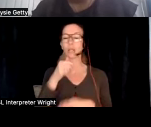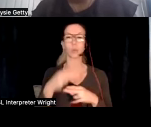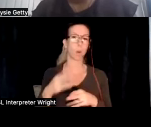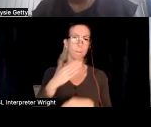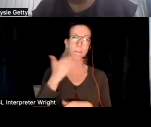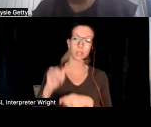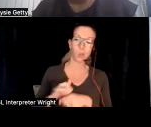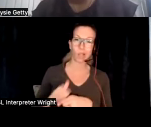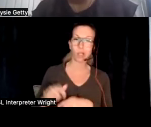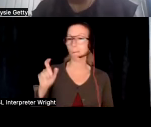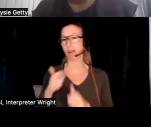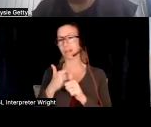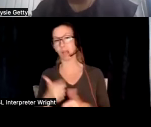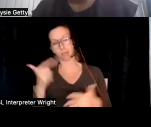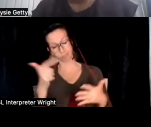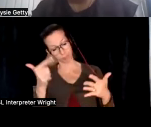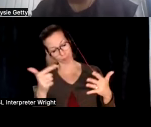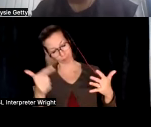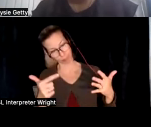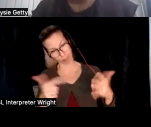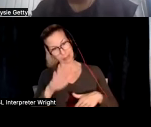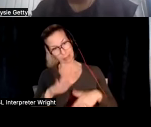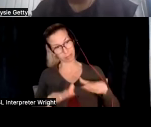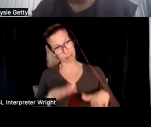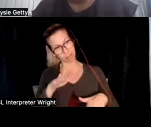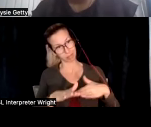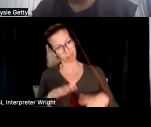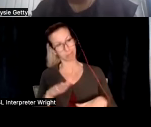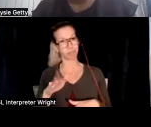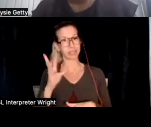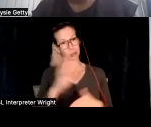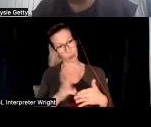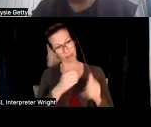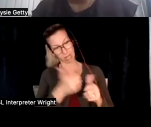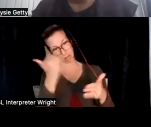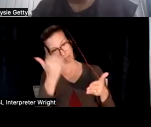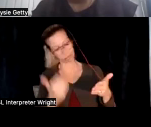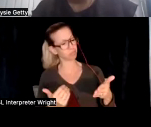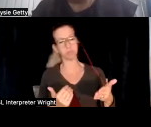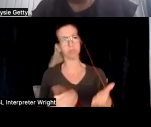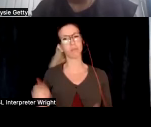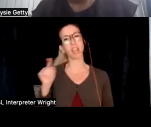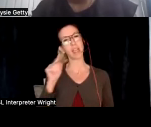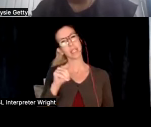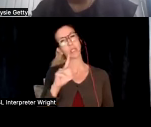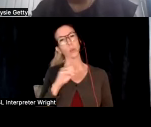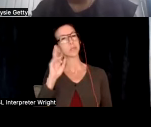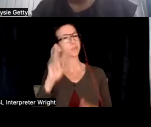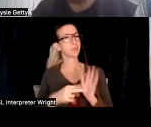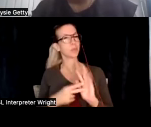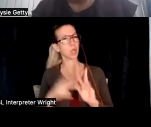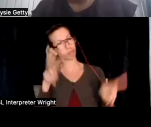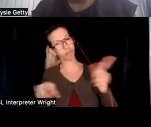do these steps for this dosage over 6 weeks and here's the manual. It really is meant to be something that you can look at, learn from,